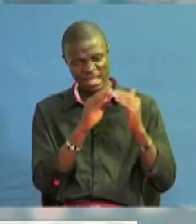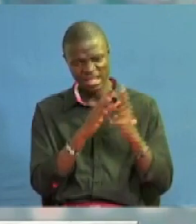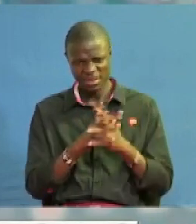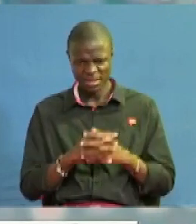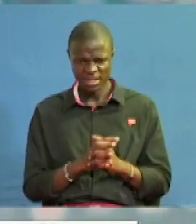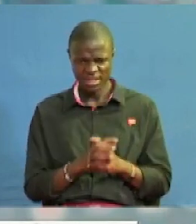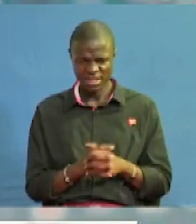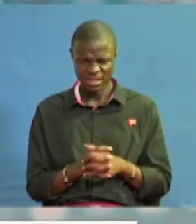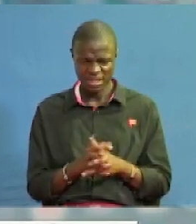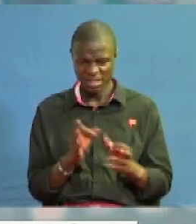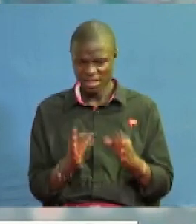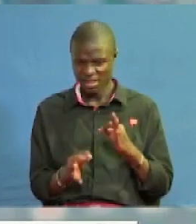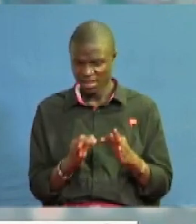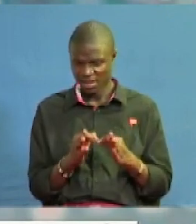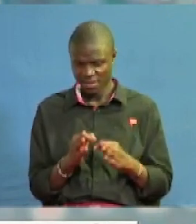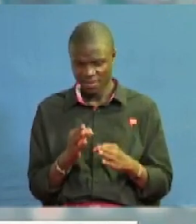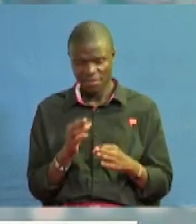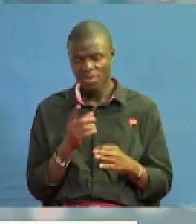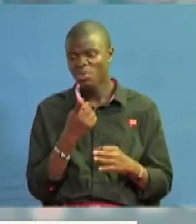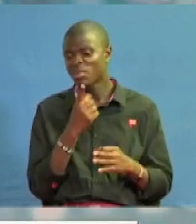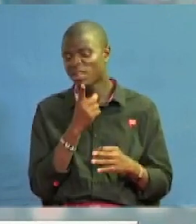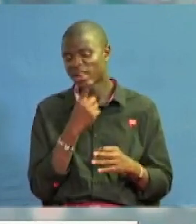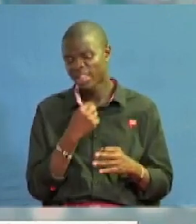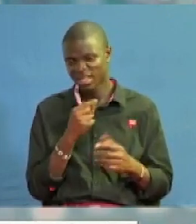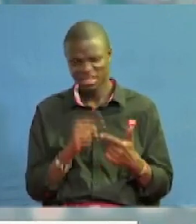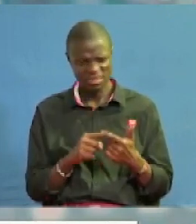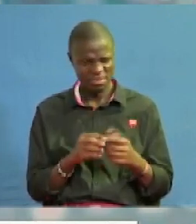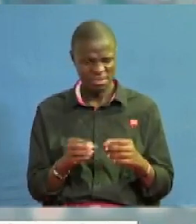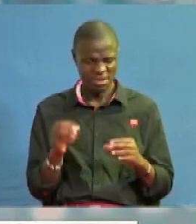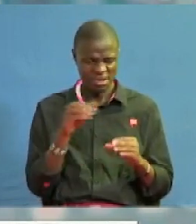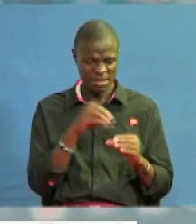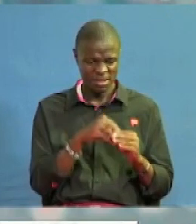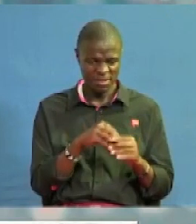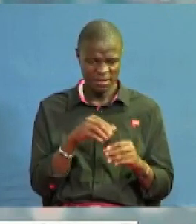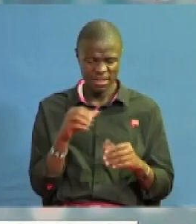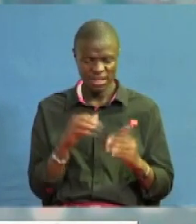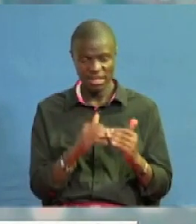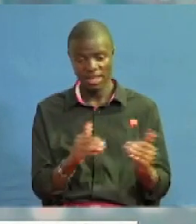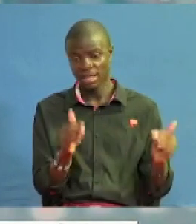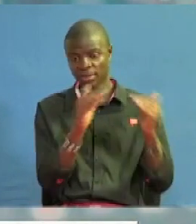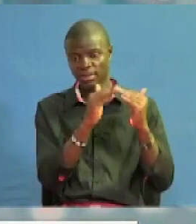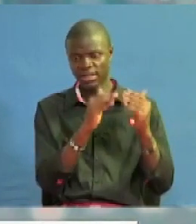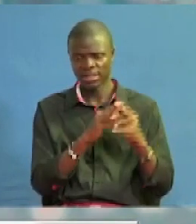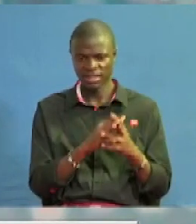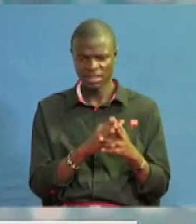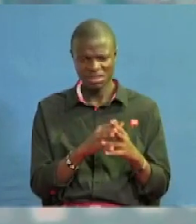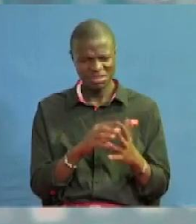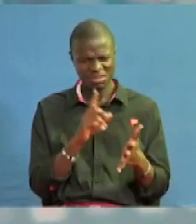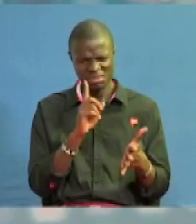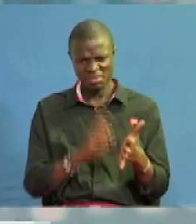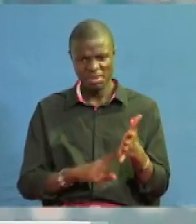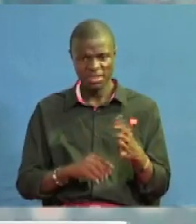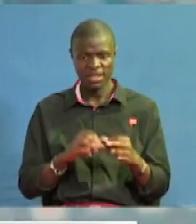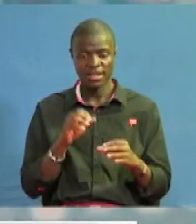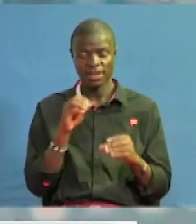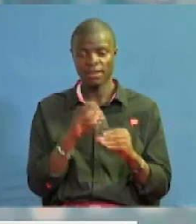And now, if you'd like to invest in stocks, you first of all need to learn what investments are, and